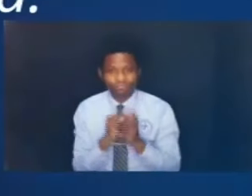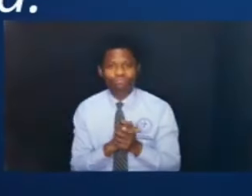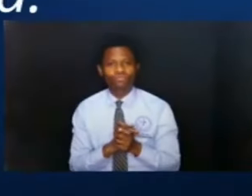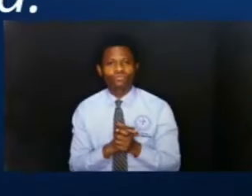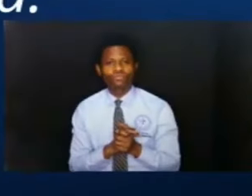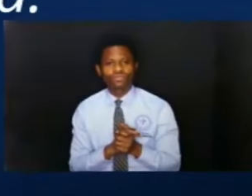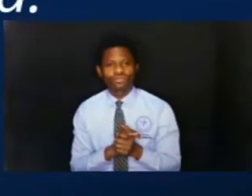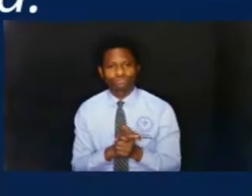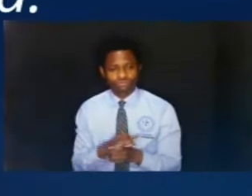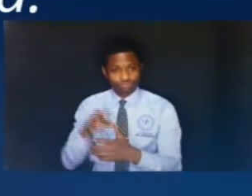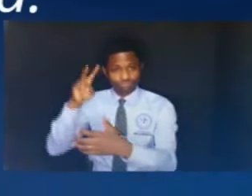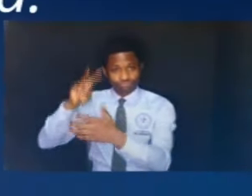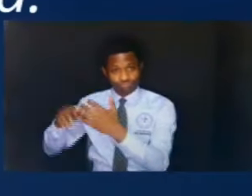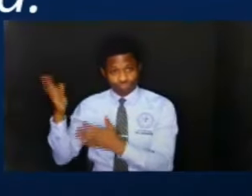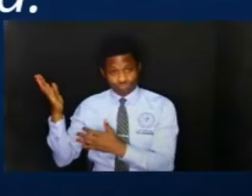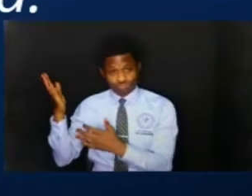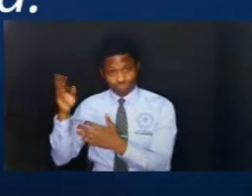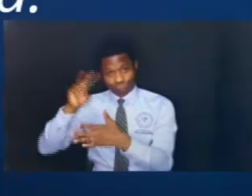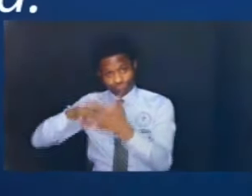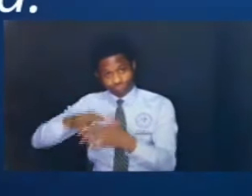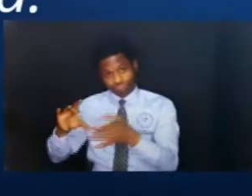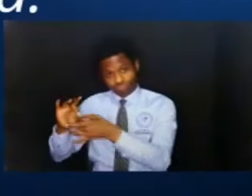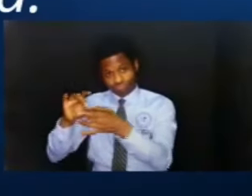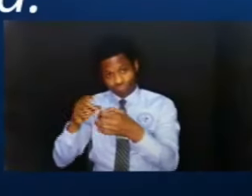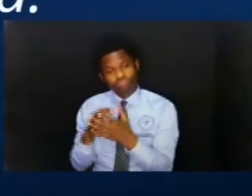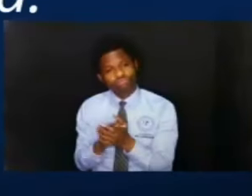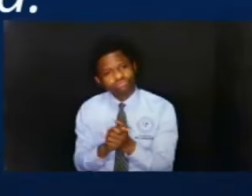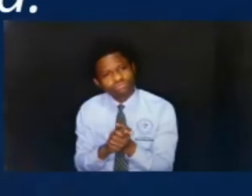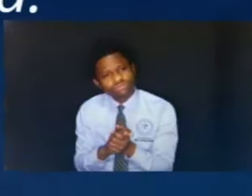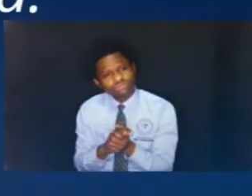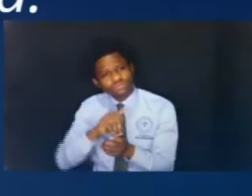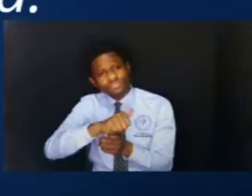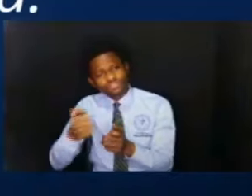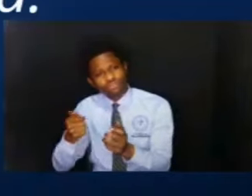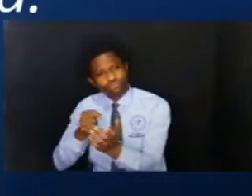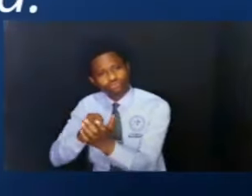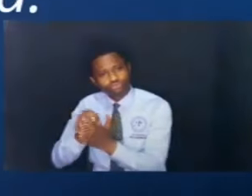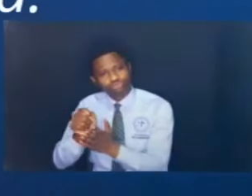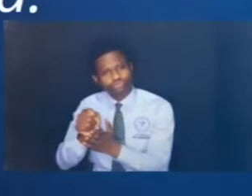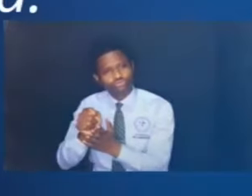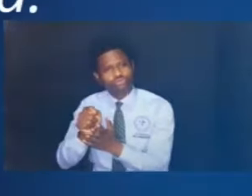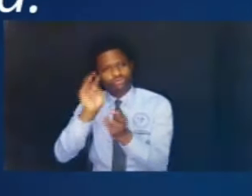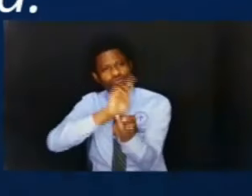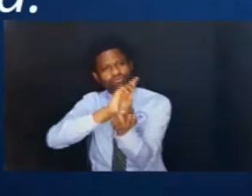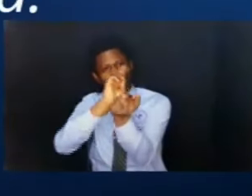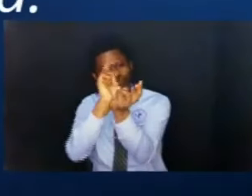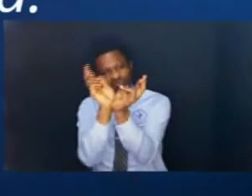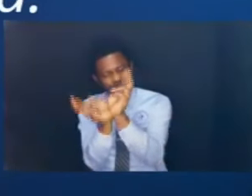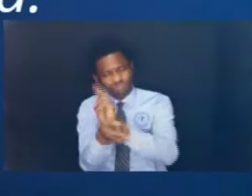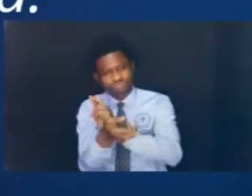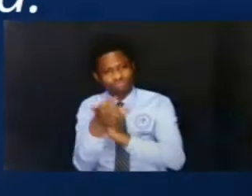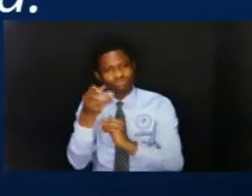And then if you like, let's read together. Any true penitence or